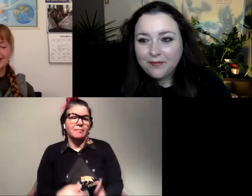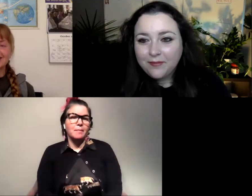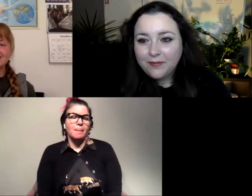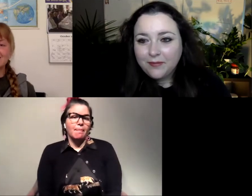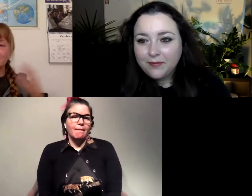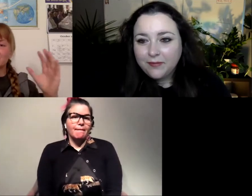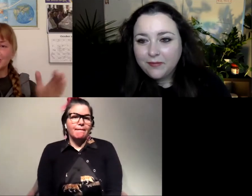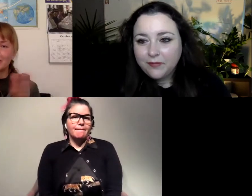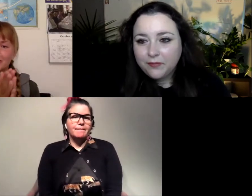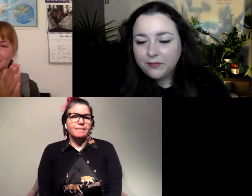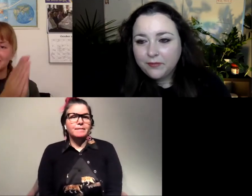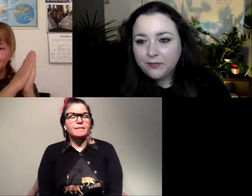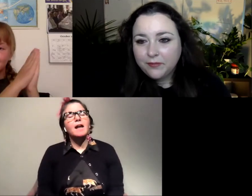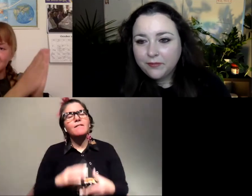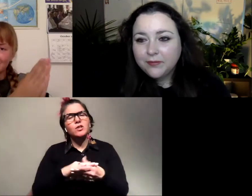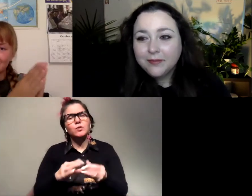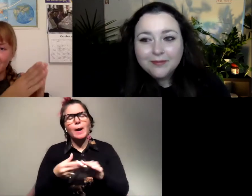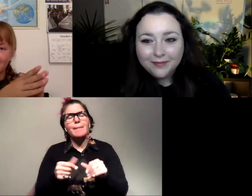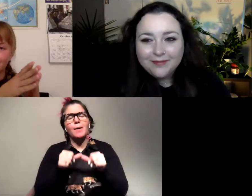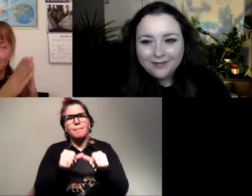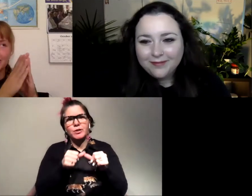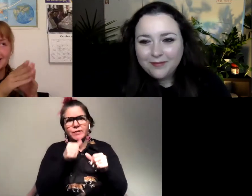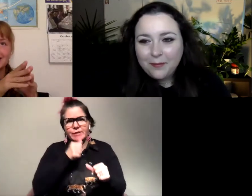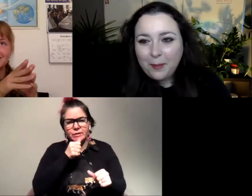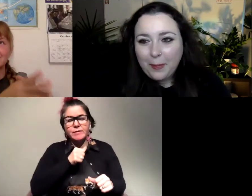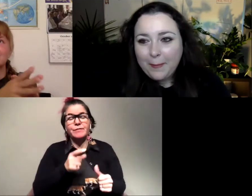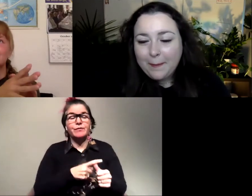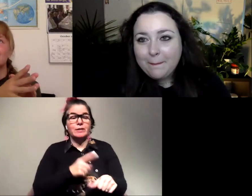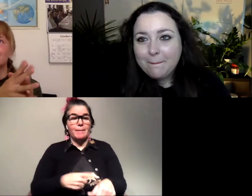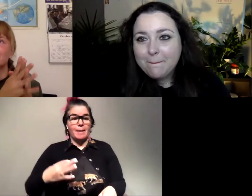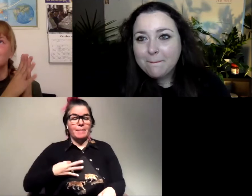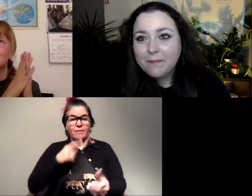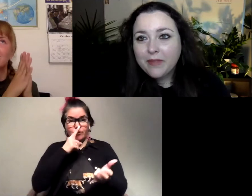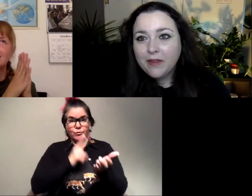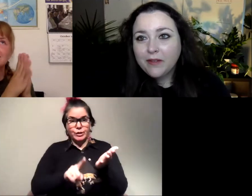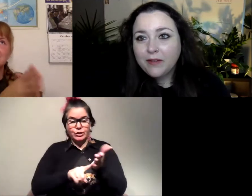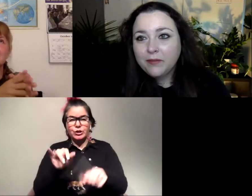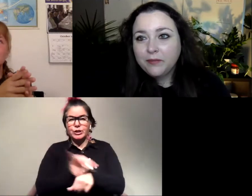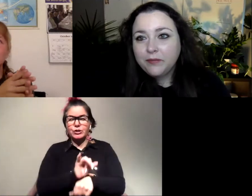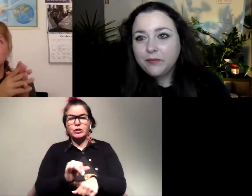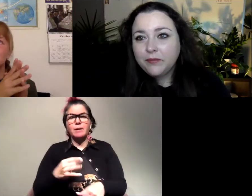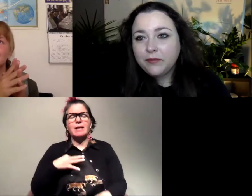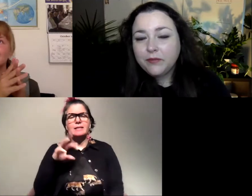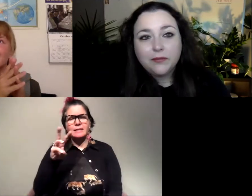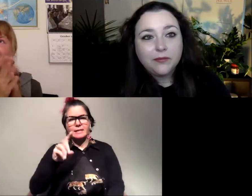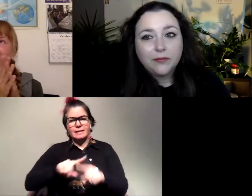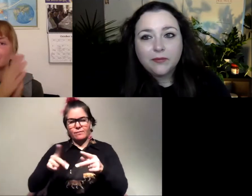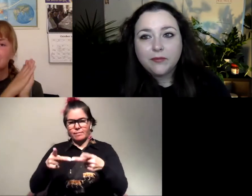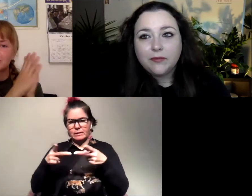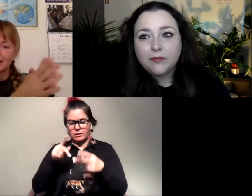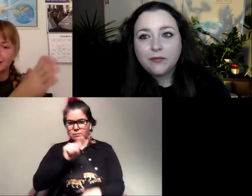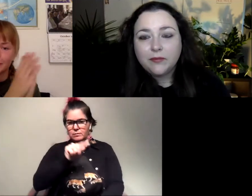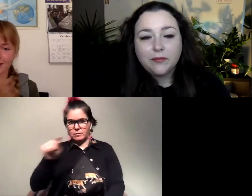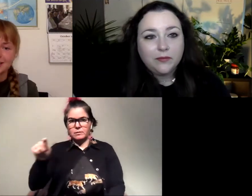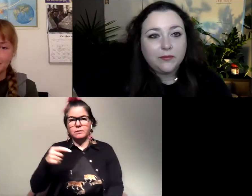I think this is kind of a story about perseverance. The first time I applied for research internships, I applied to 6 different positions, and I